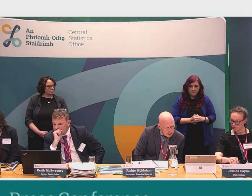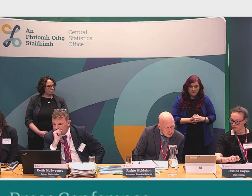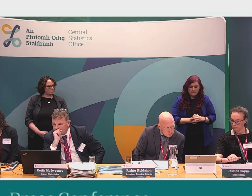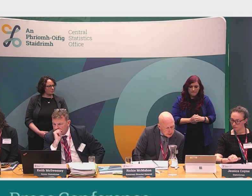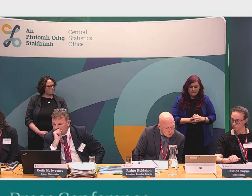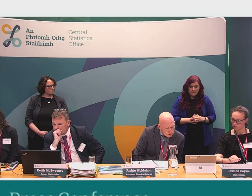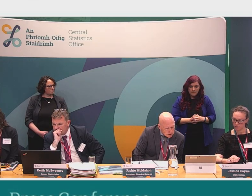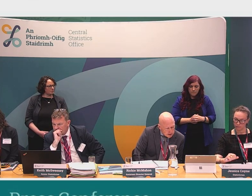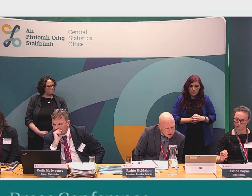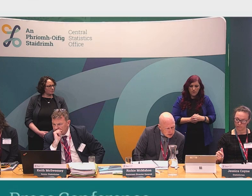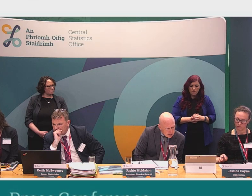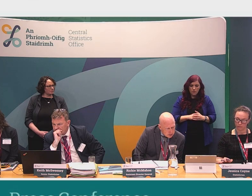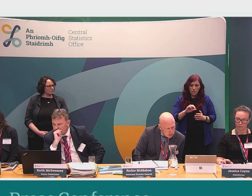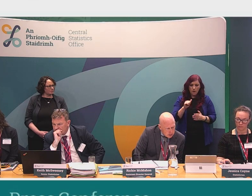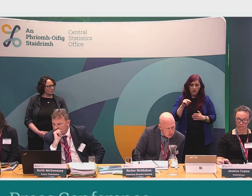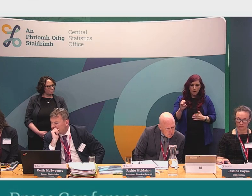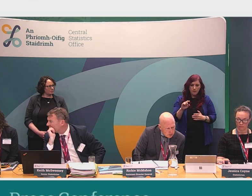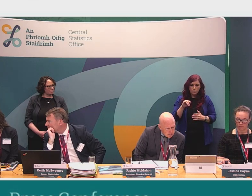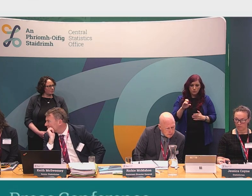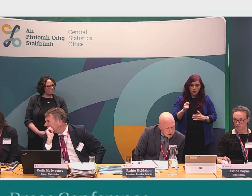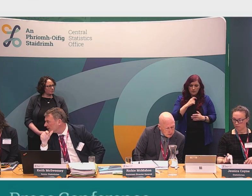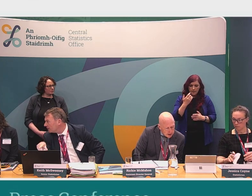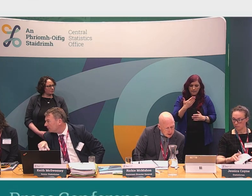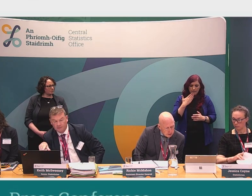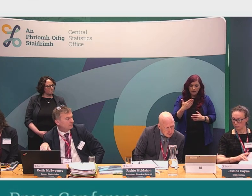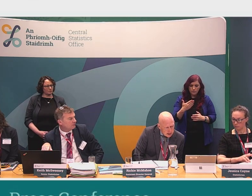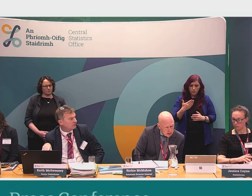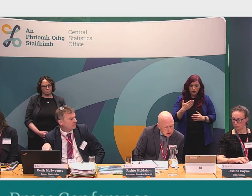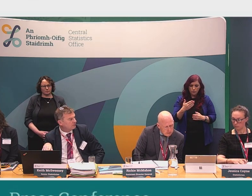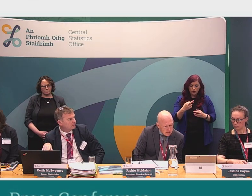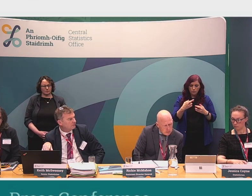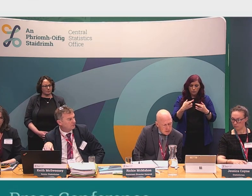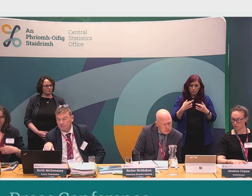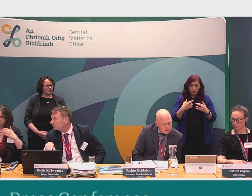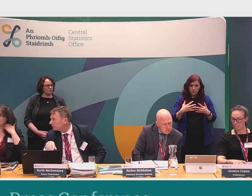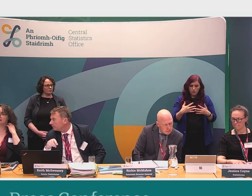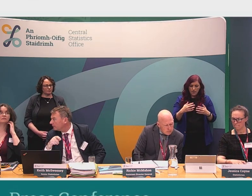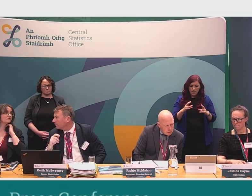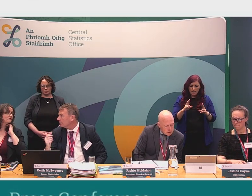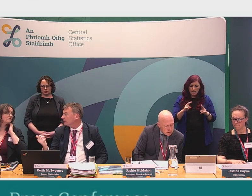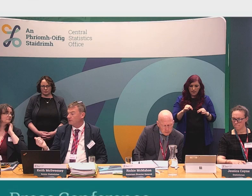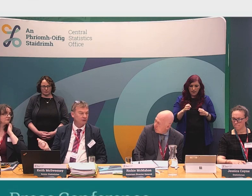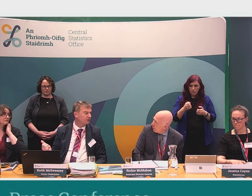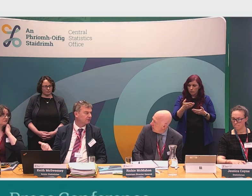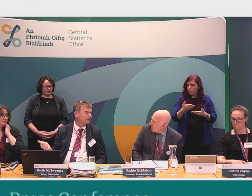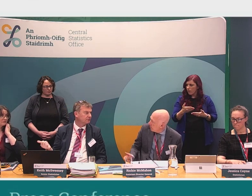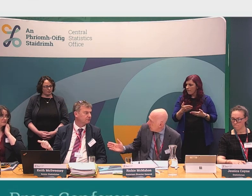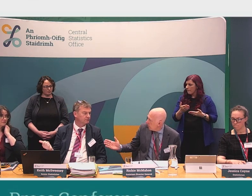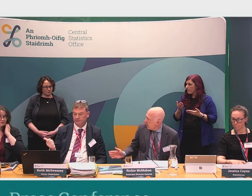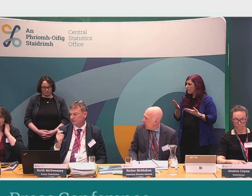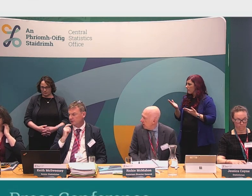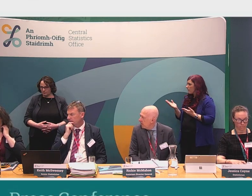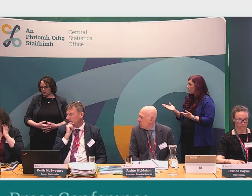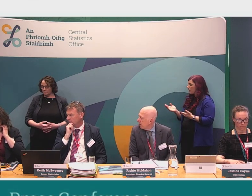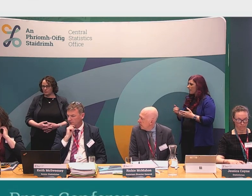thanking us on the research. Will you provide a breakdown of alcohol involvement, both the perpetrator and the victim? Yes, so I'll pass